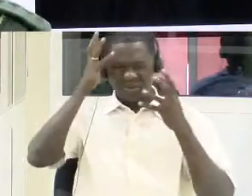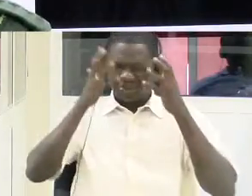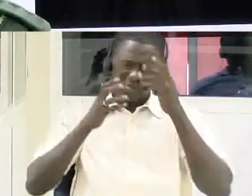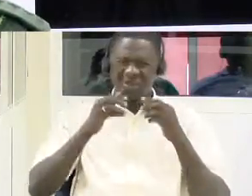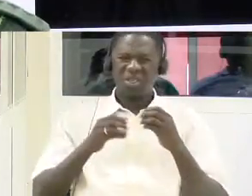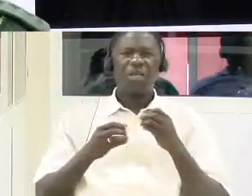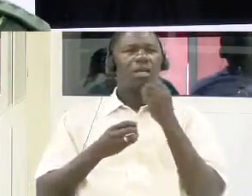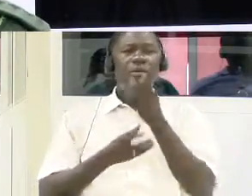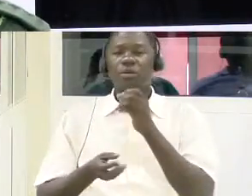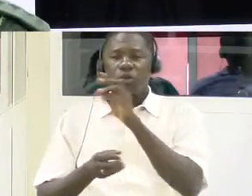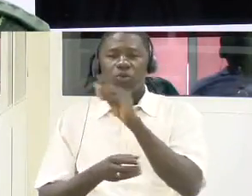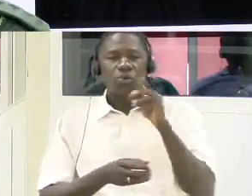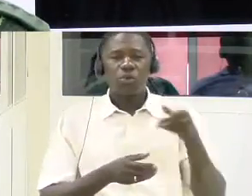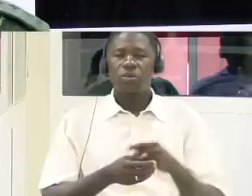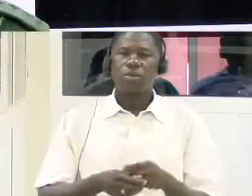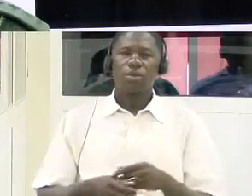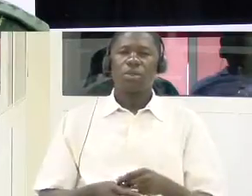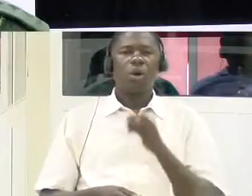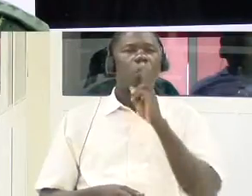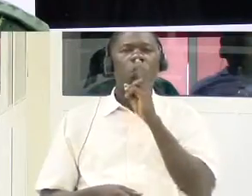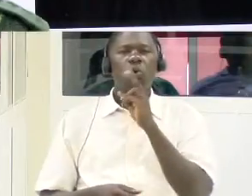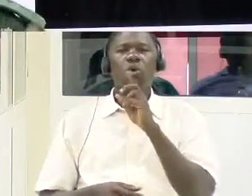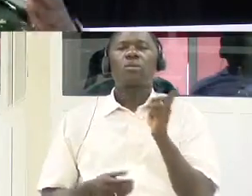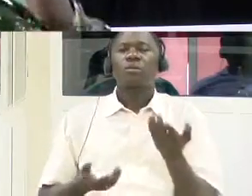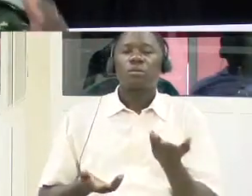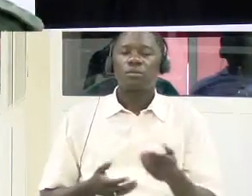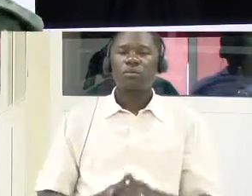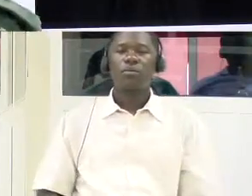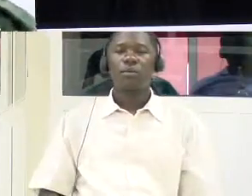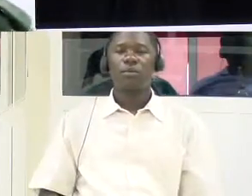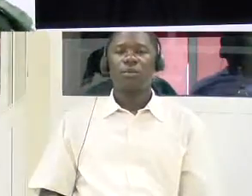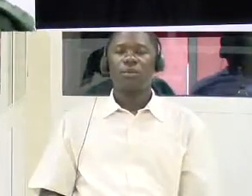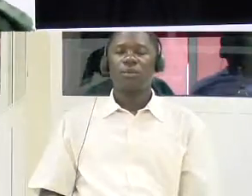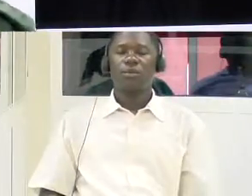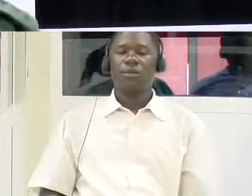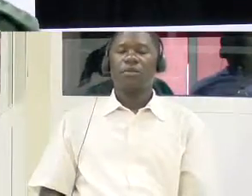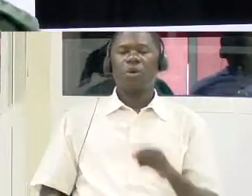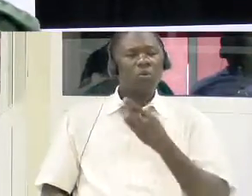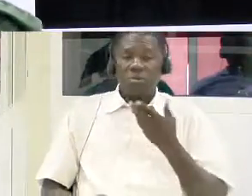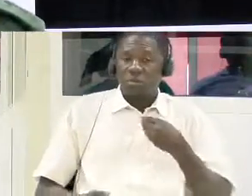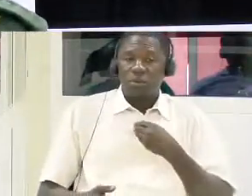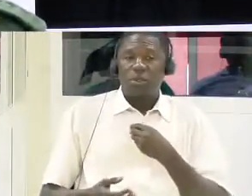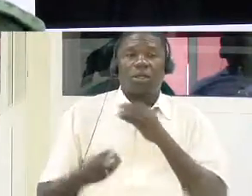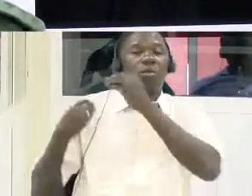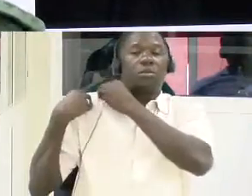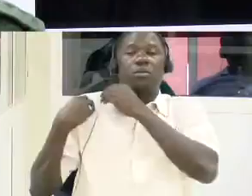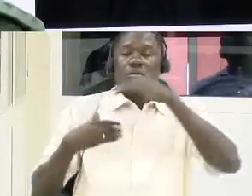Well, I was receiving instructions from my commanding officer, because chain of command requires that you